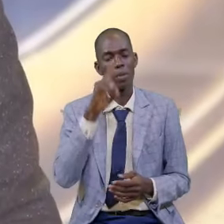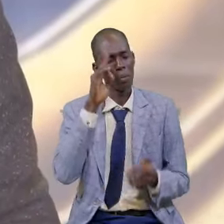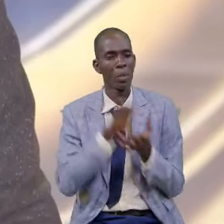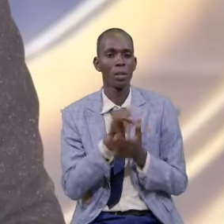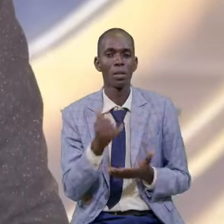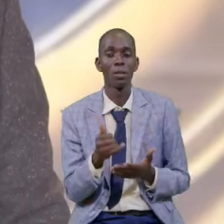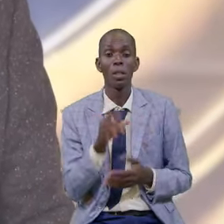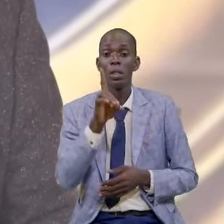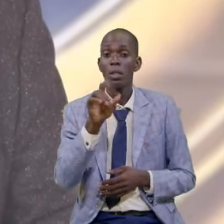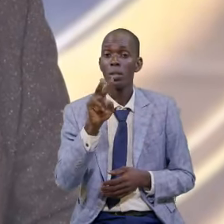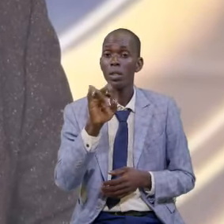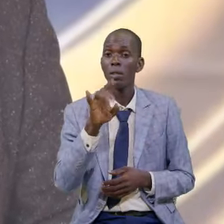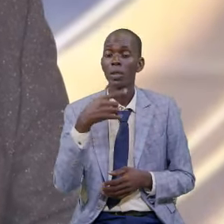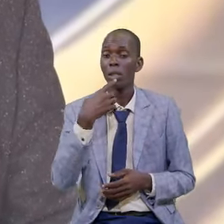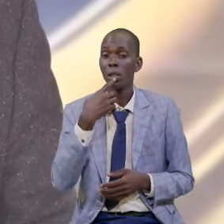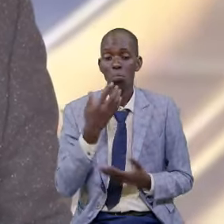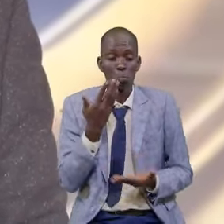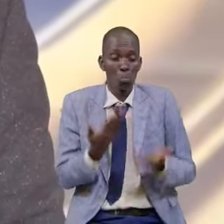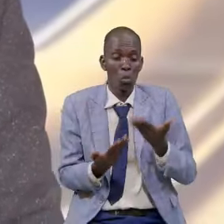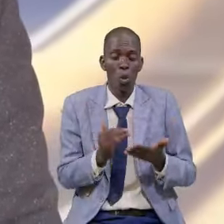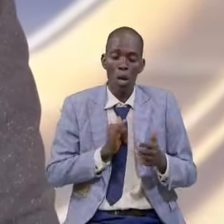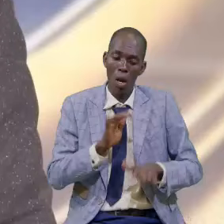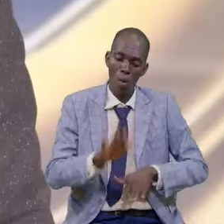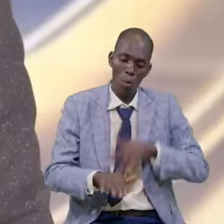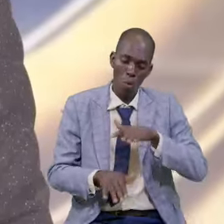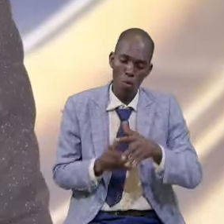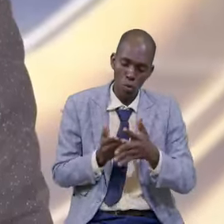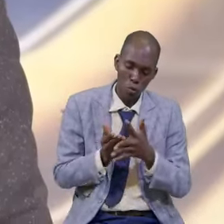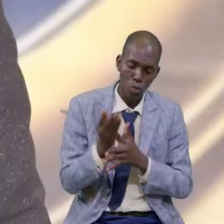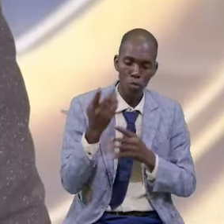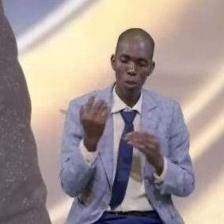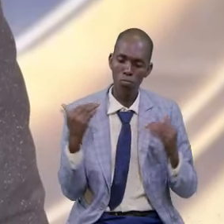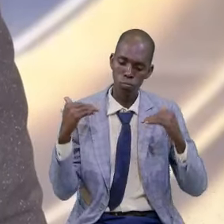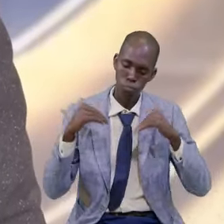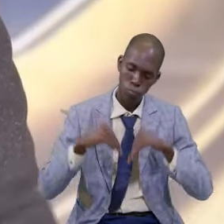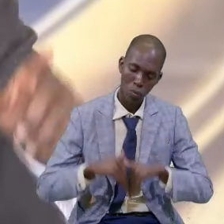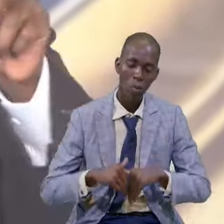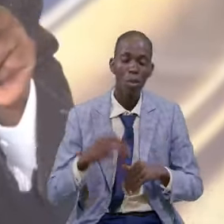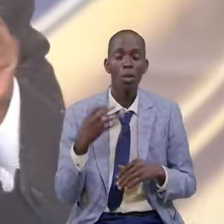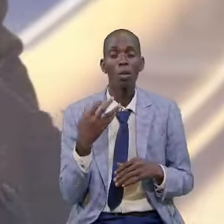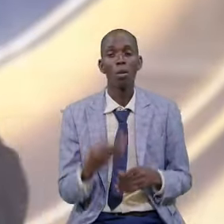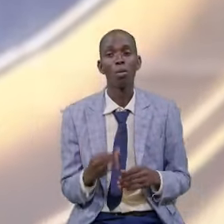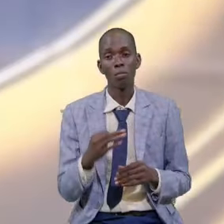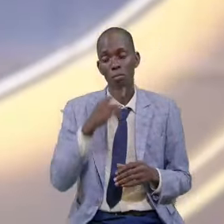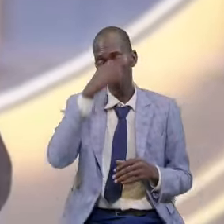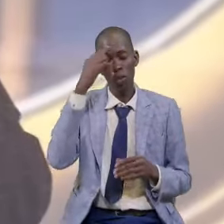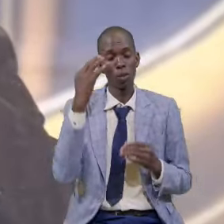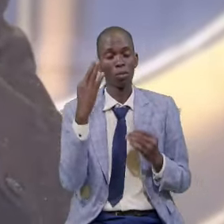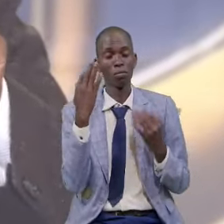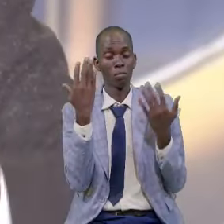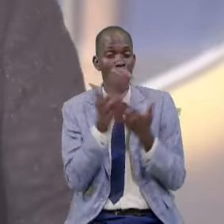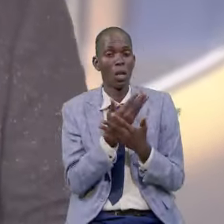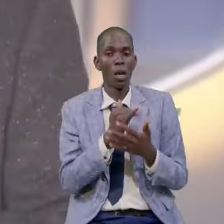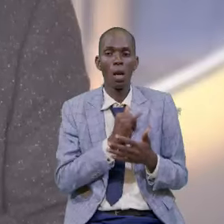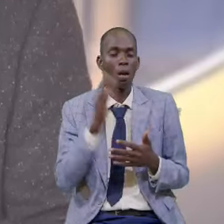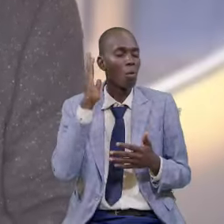the valley of the shadow of death, I will not fear. Though I walk through,